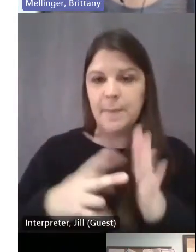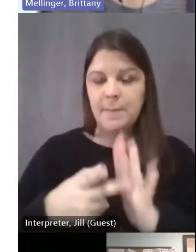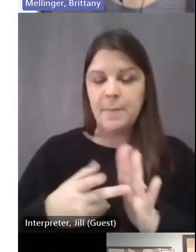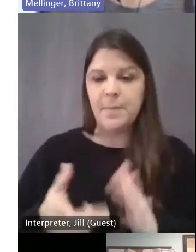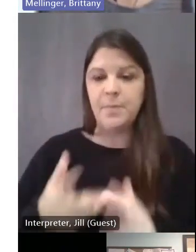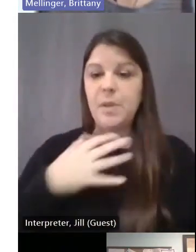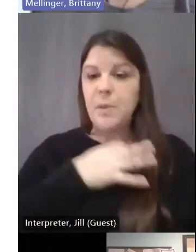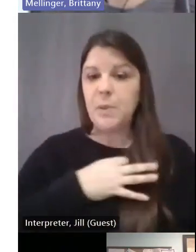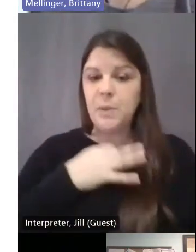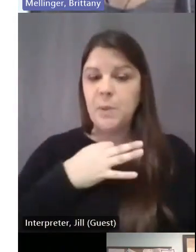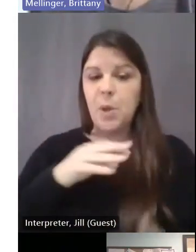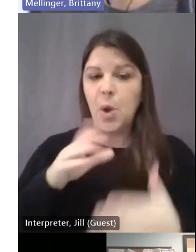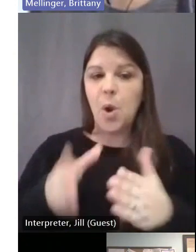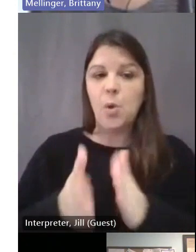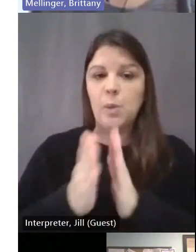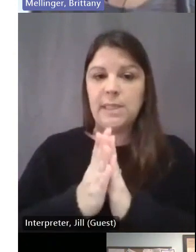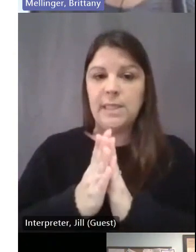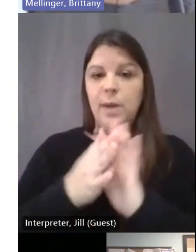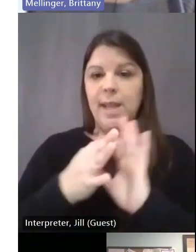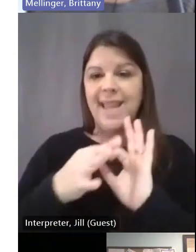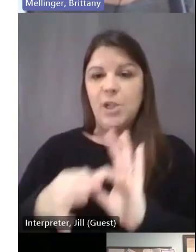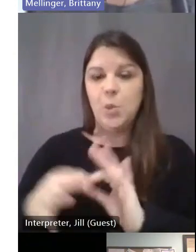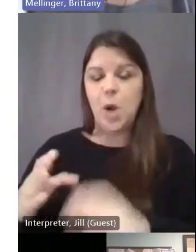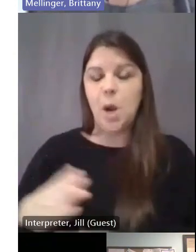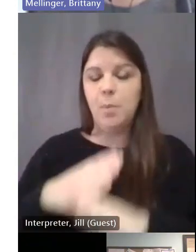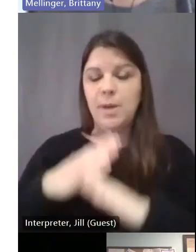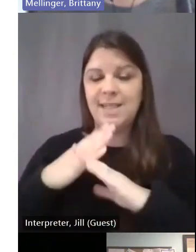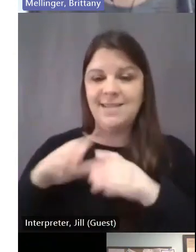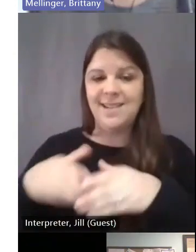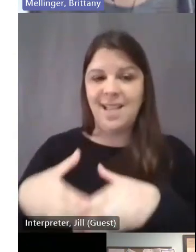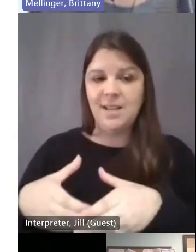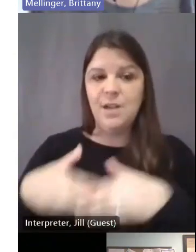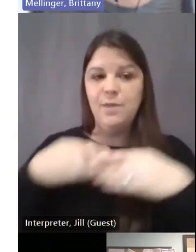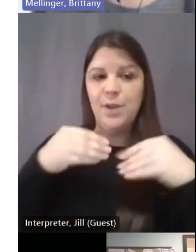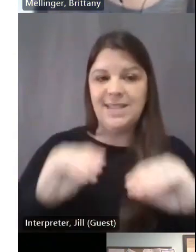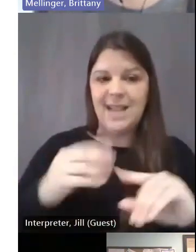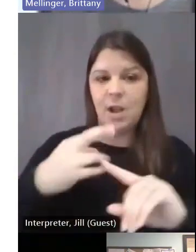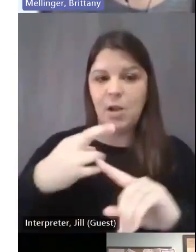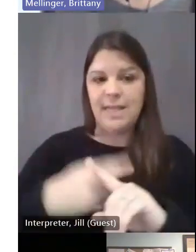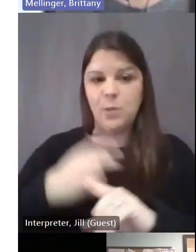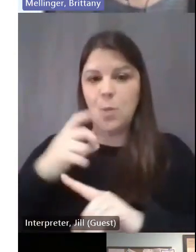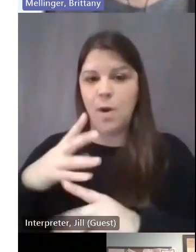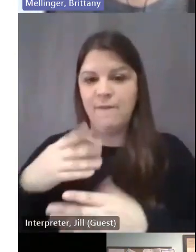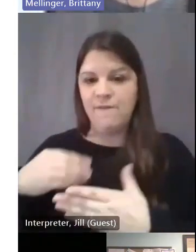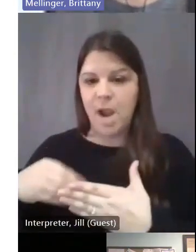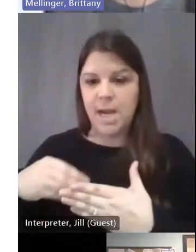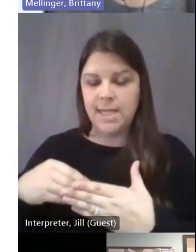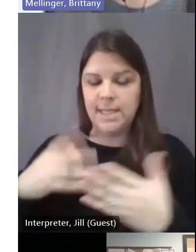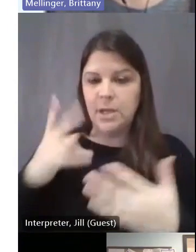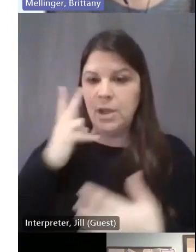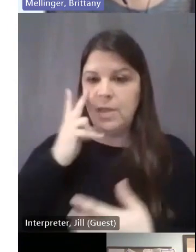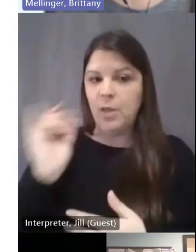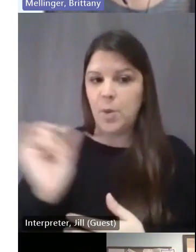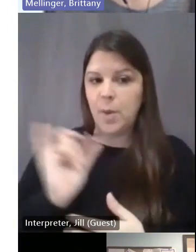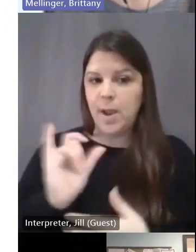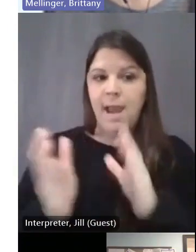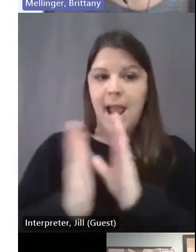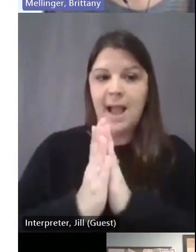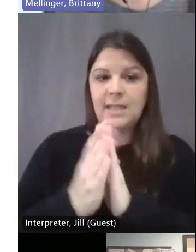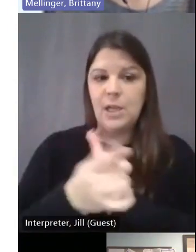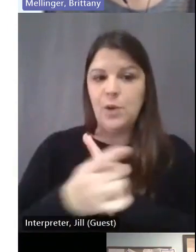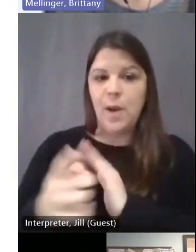inquiry or a record related to protected class in connection with the sale, lease, or financing. So some examples of this include asking if someone